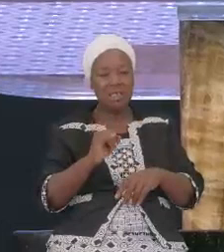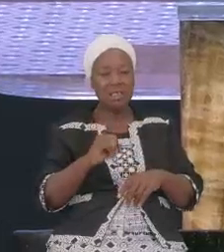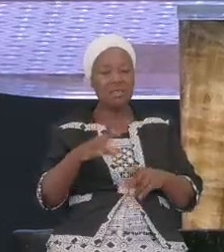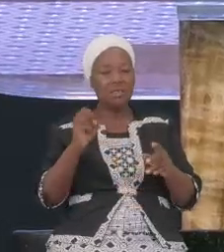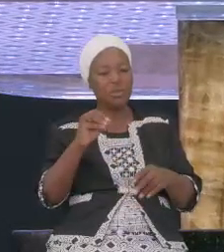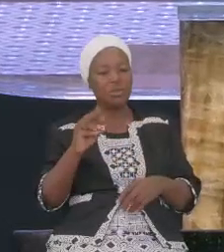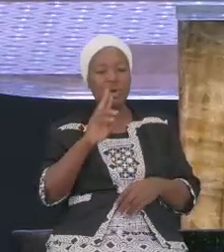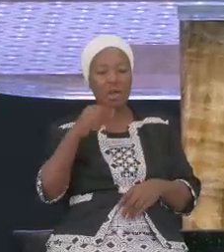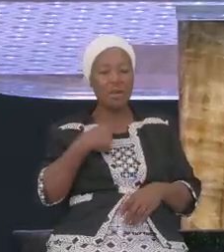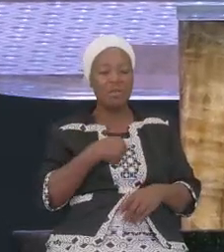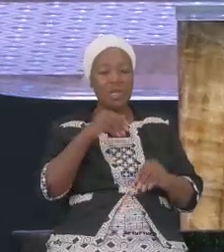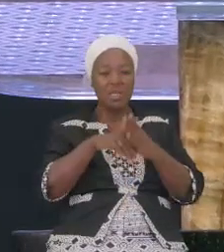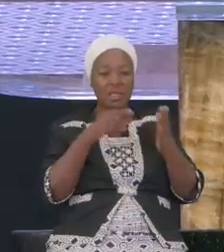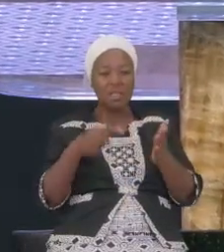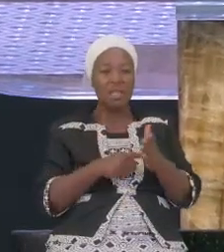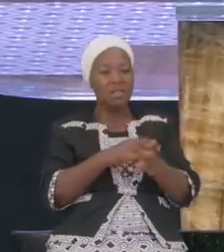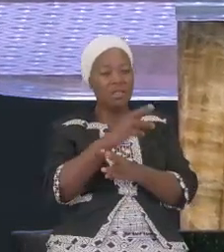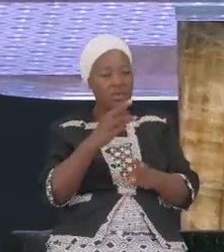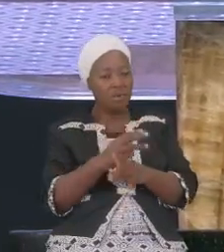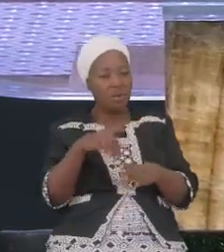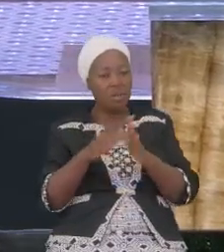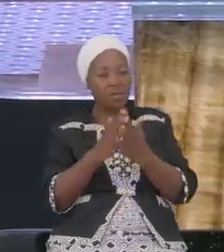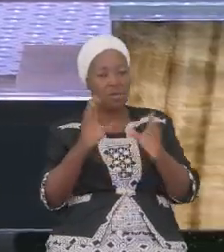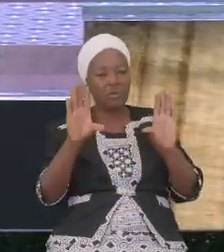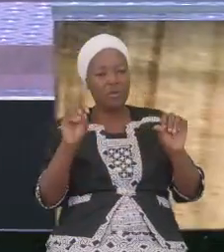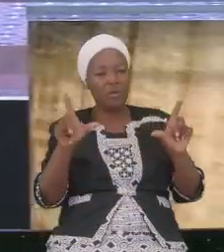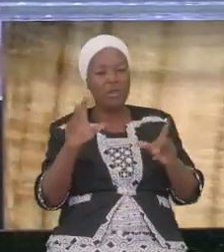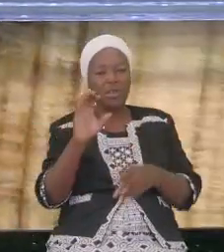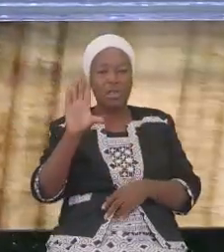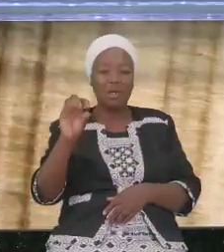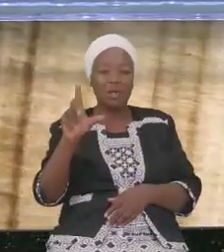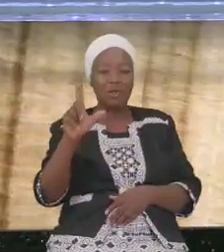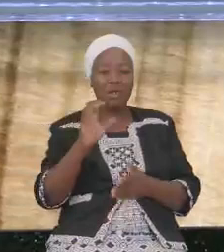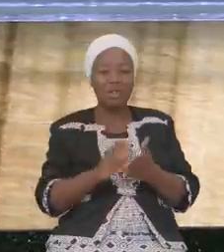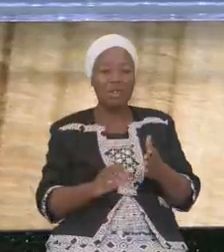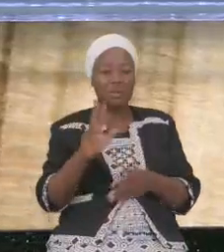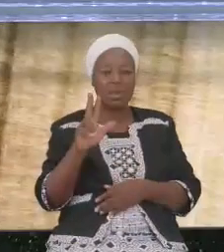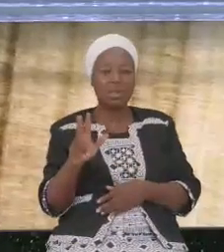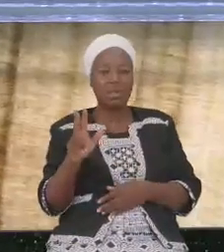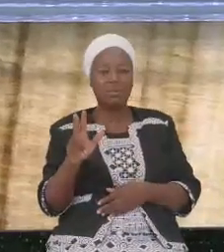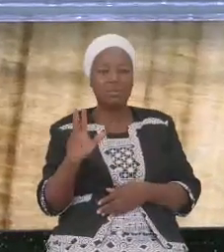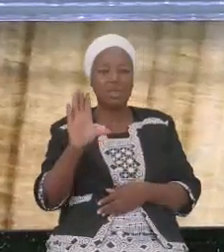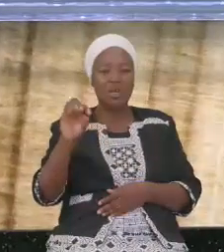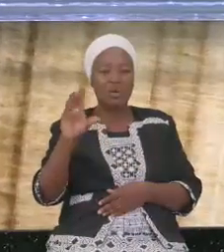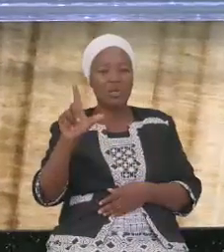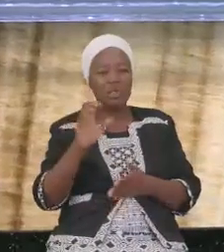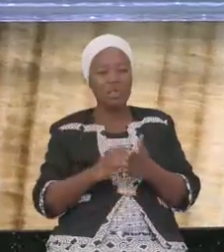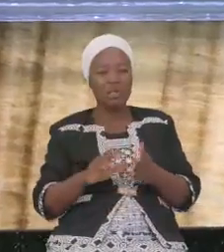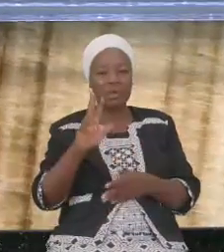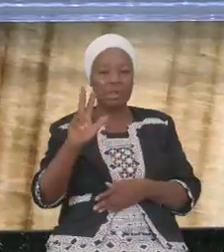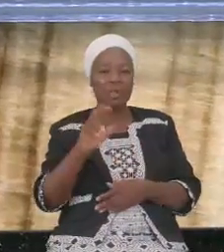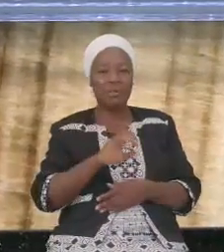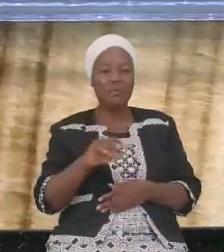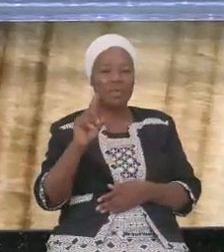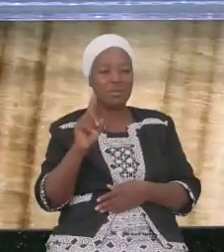we in this world. Colossians chapter 3. And we're reading from verse 1. Colossians